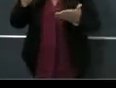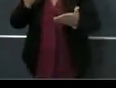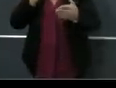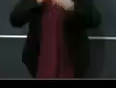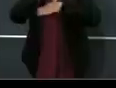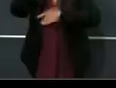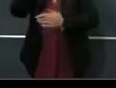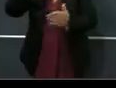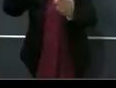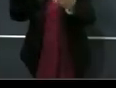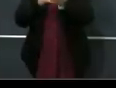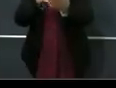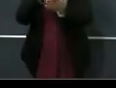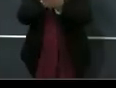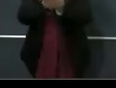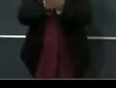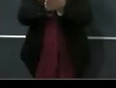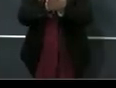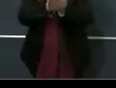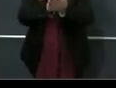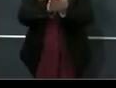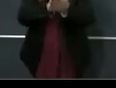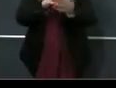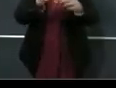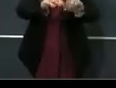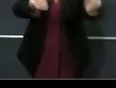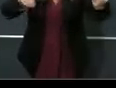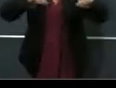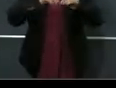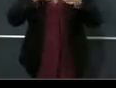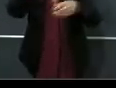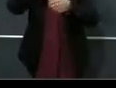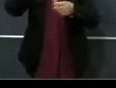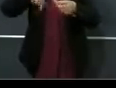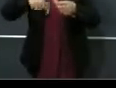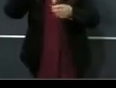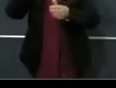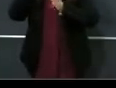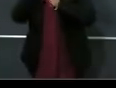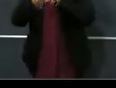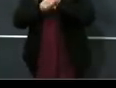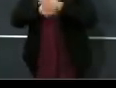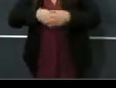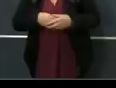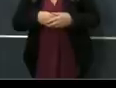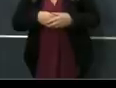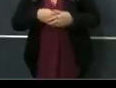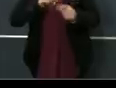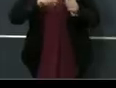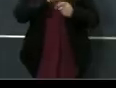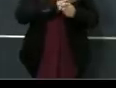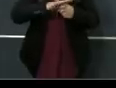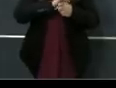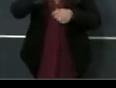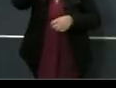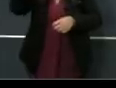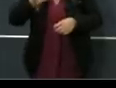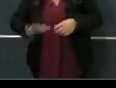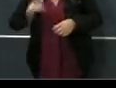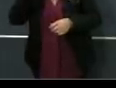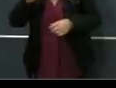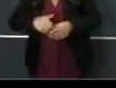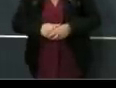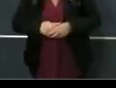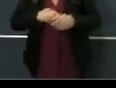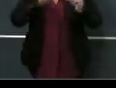school districts in this state. And that was done in partnership with our Association of Administrators and our County Superintendents Association and